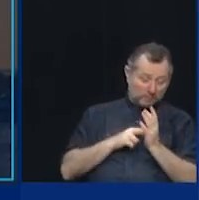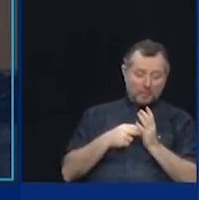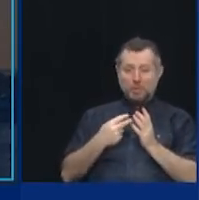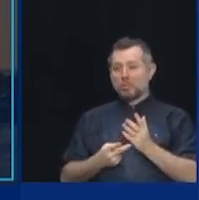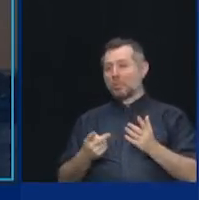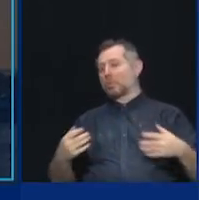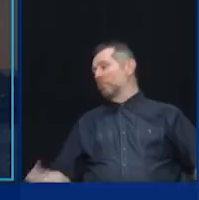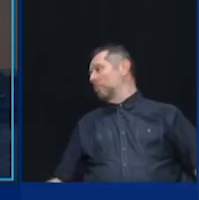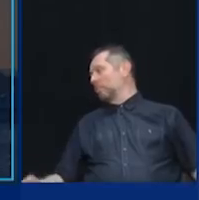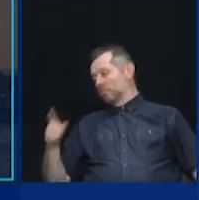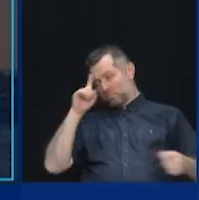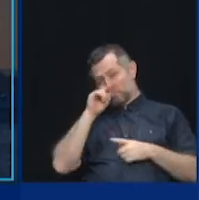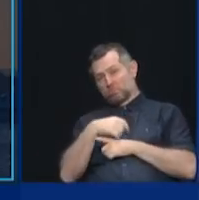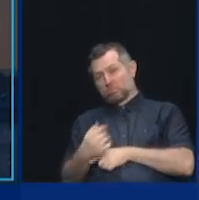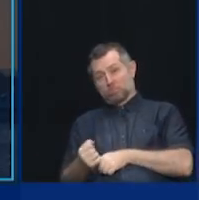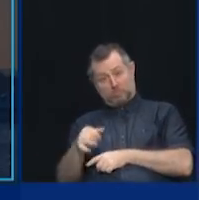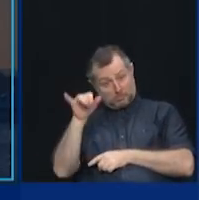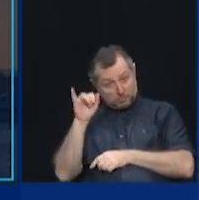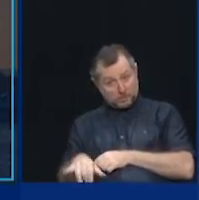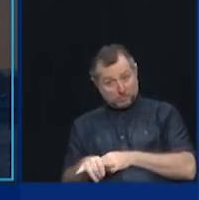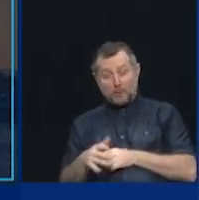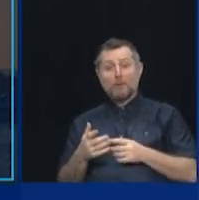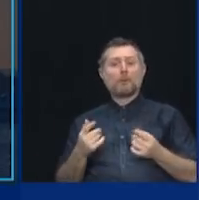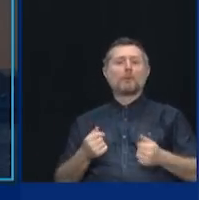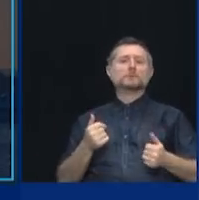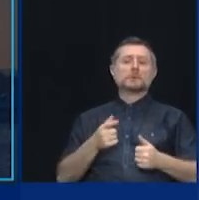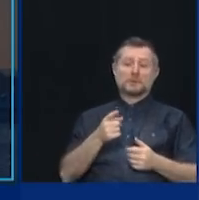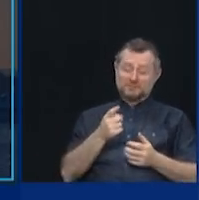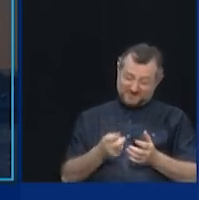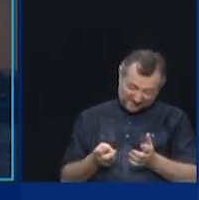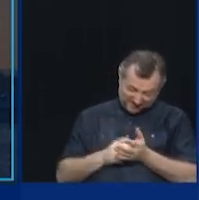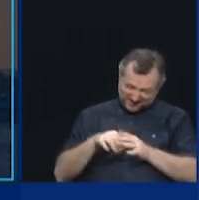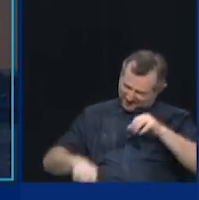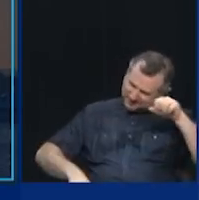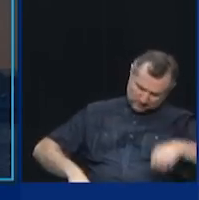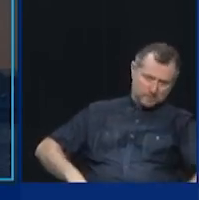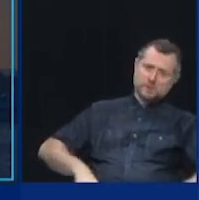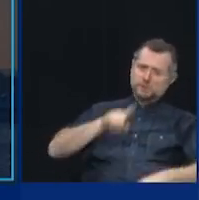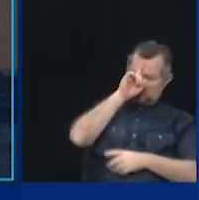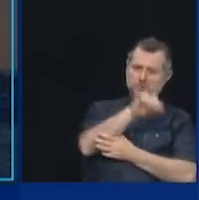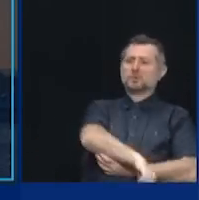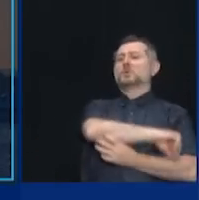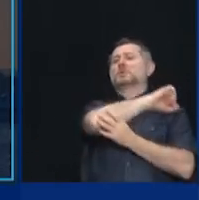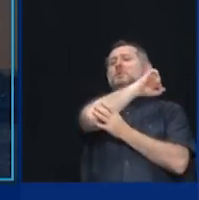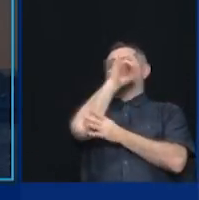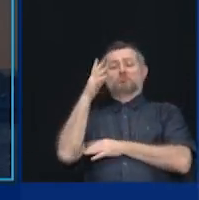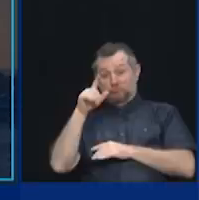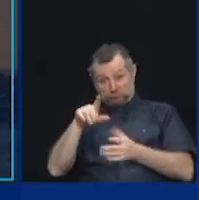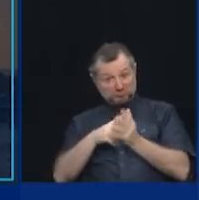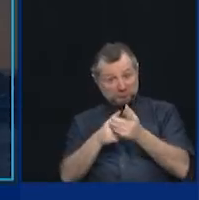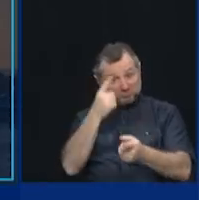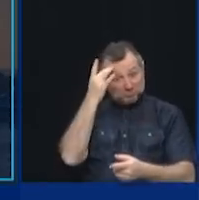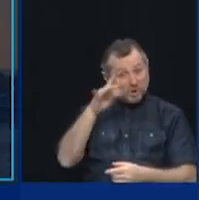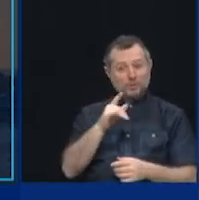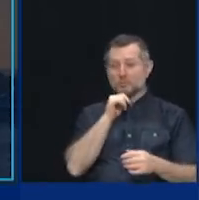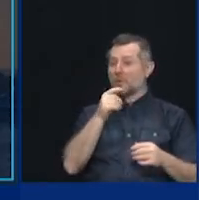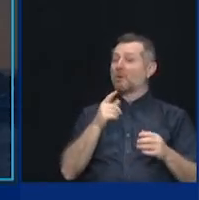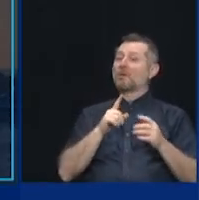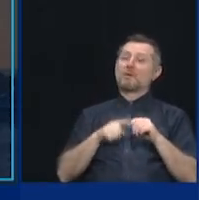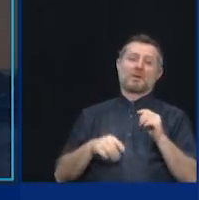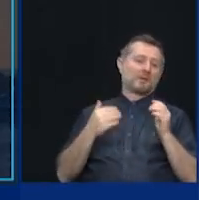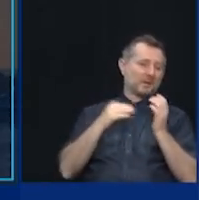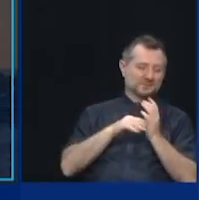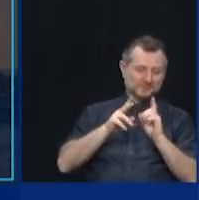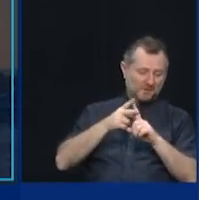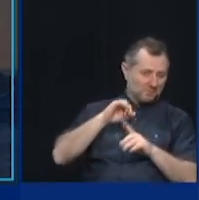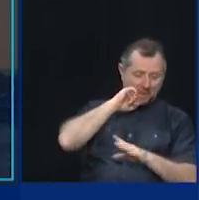there? And are they going to get up and they're going to be smarter for it and say, I'm not going to let that happen again. I